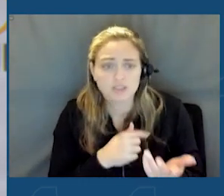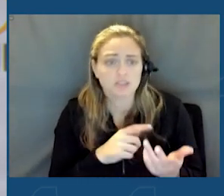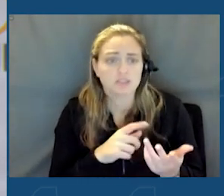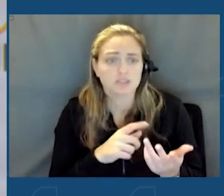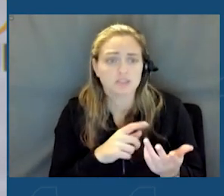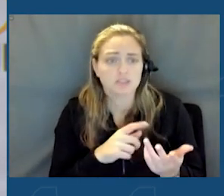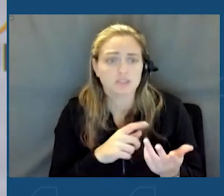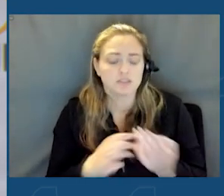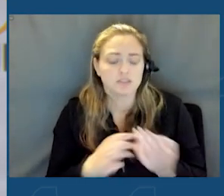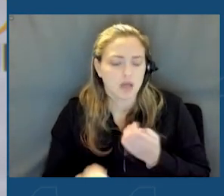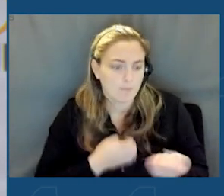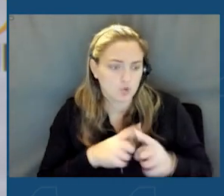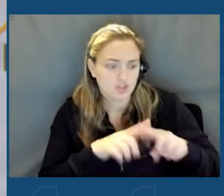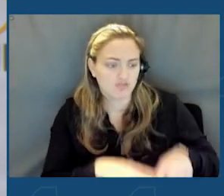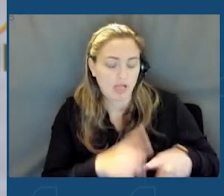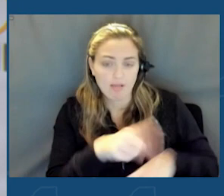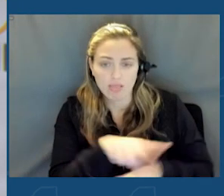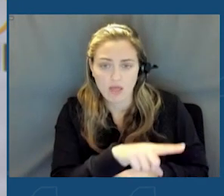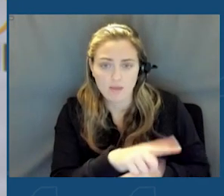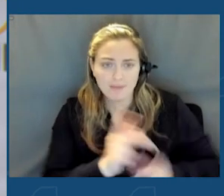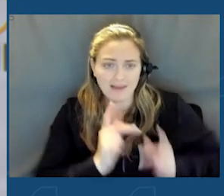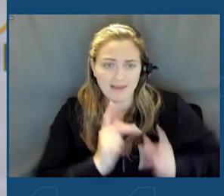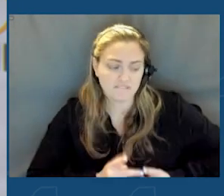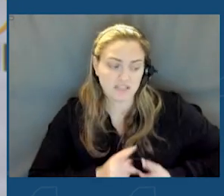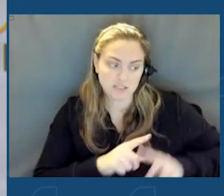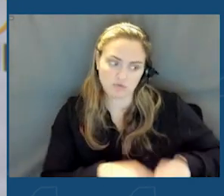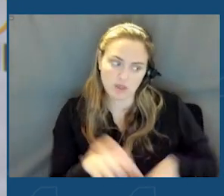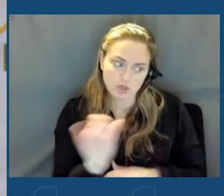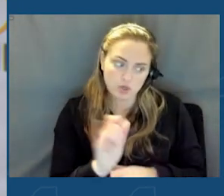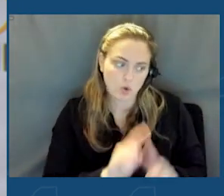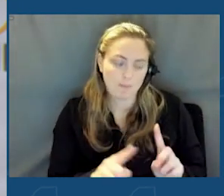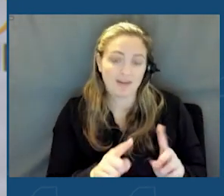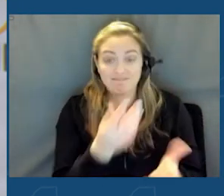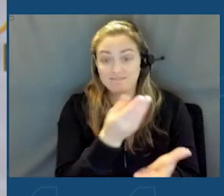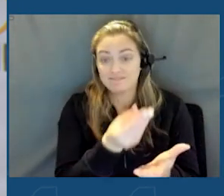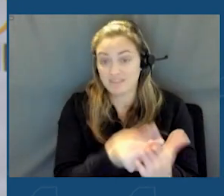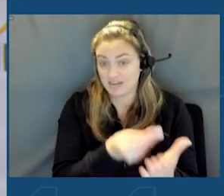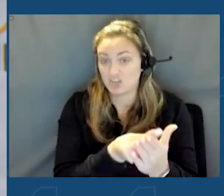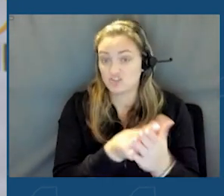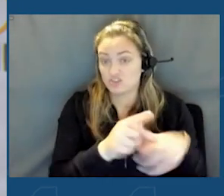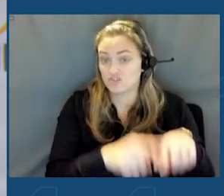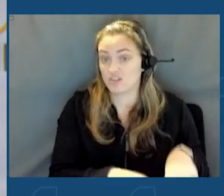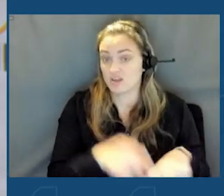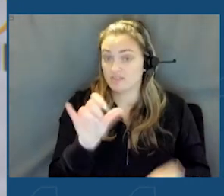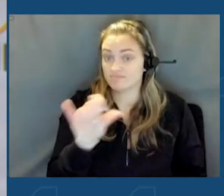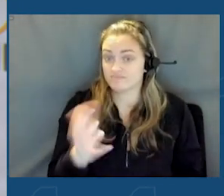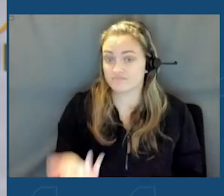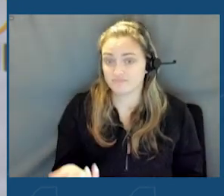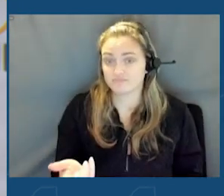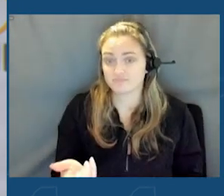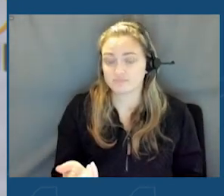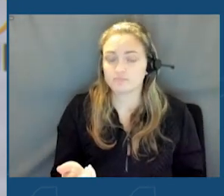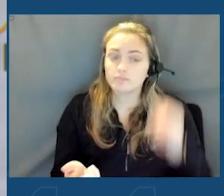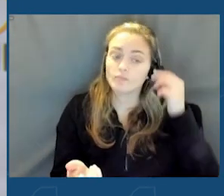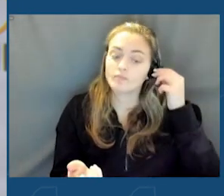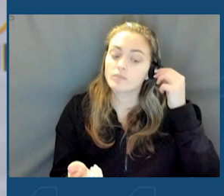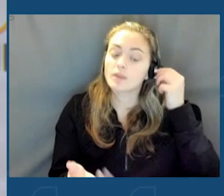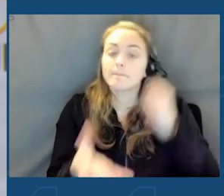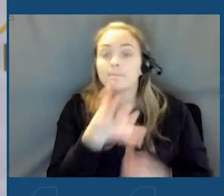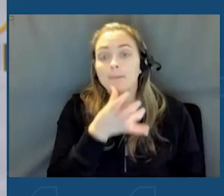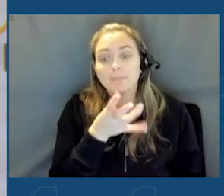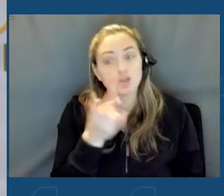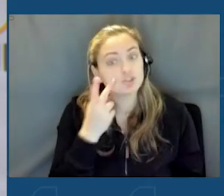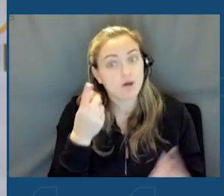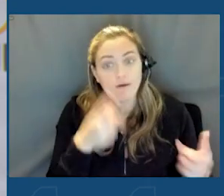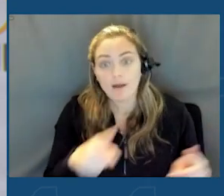emotionally reliant and physically reliant, but also financially reliant. And my mother saw this as well, and I'll tell you one other